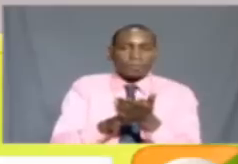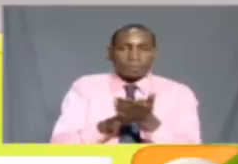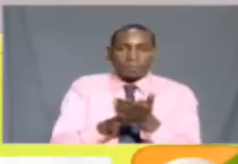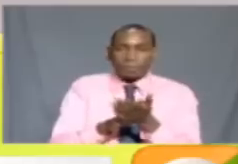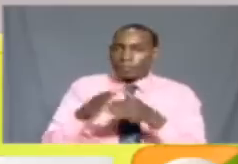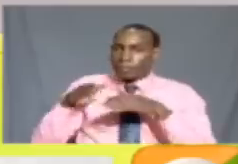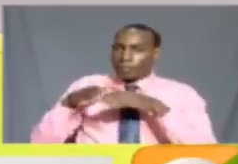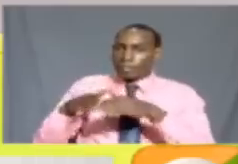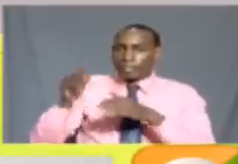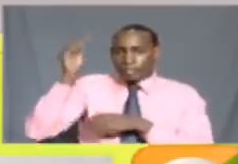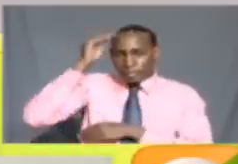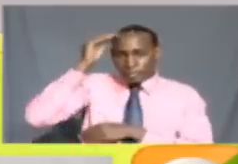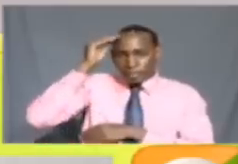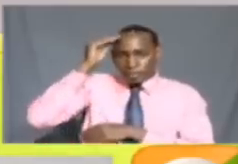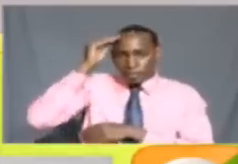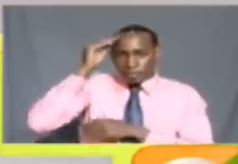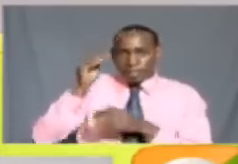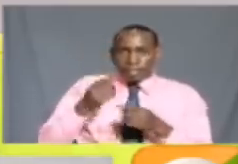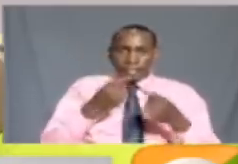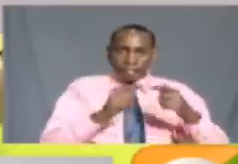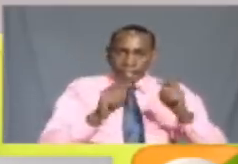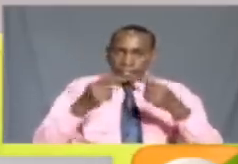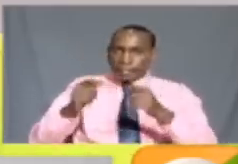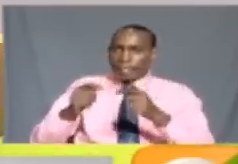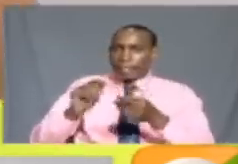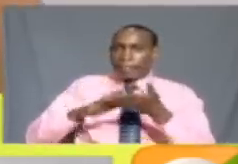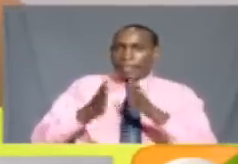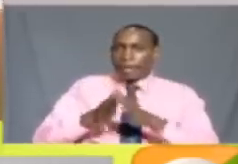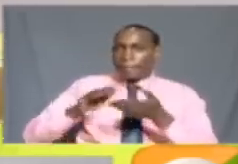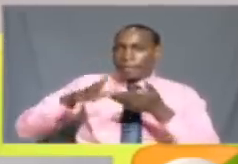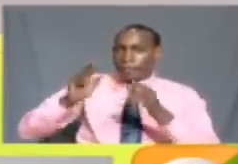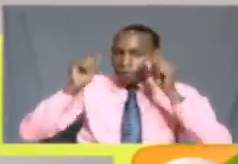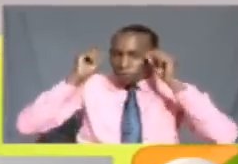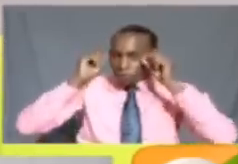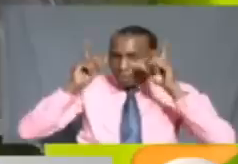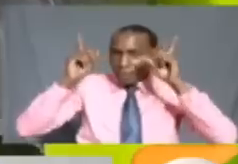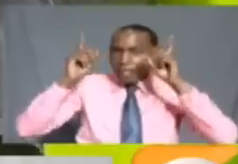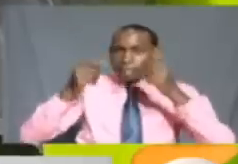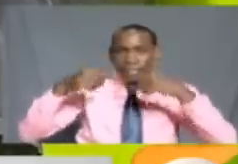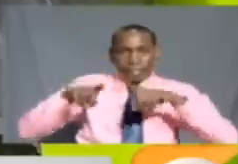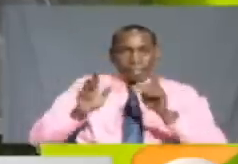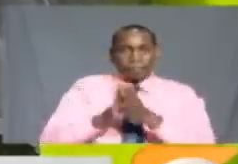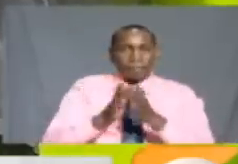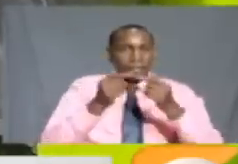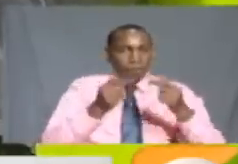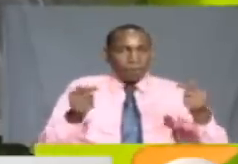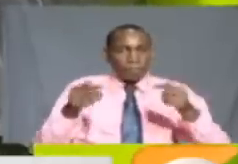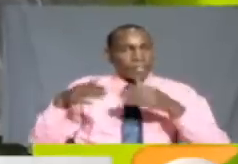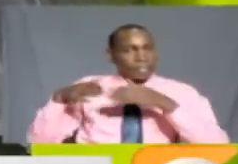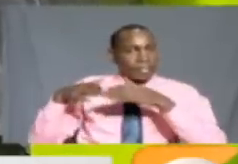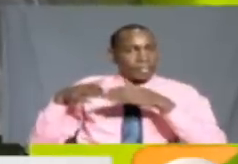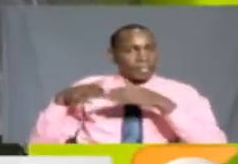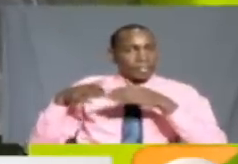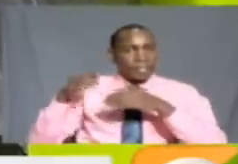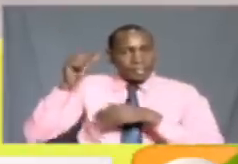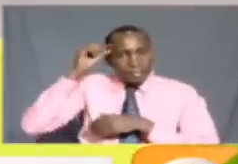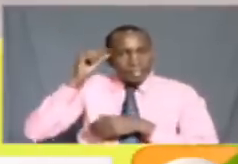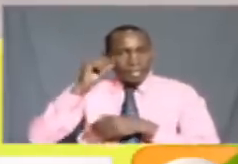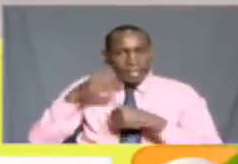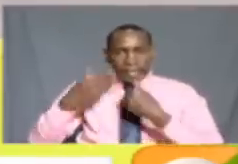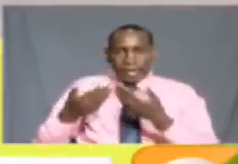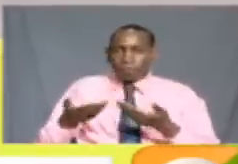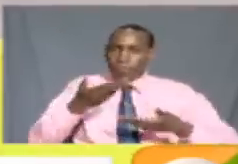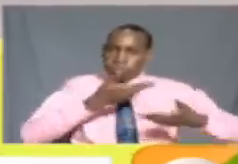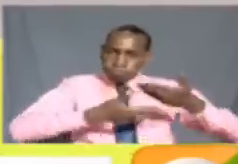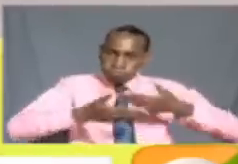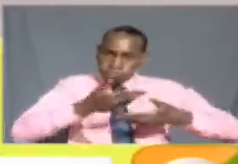sexuality education and trying to make them more aware of themselves, of, you know, the opposite sex, and how to engage. What do you